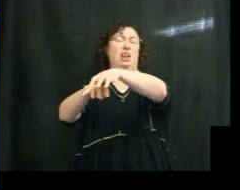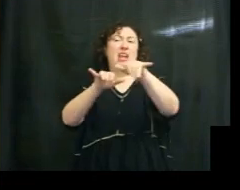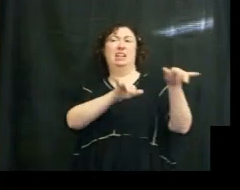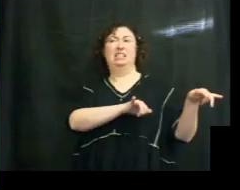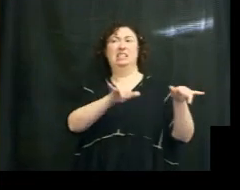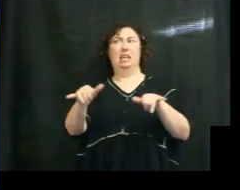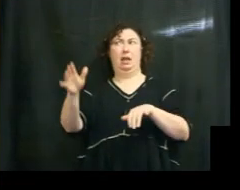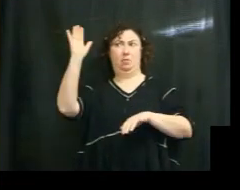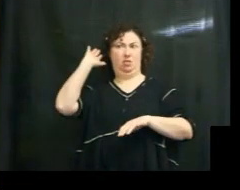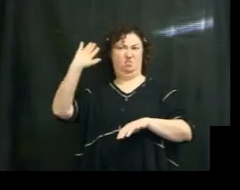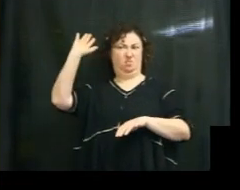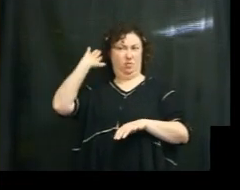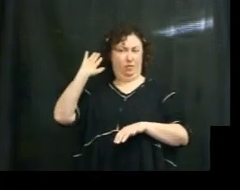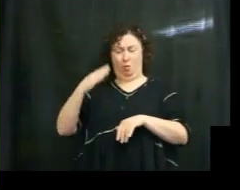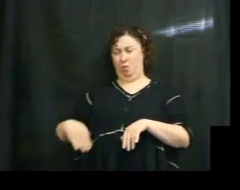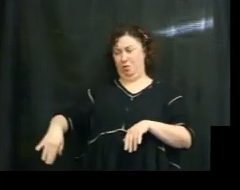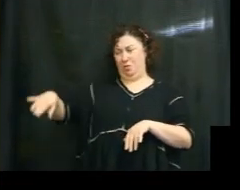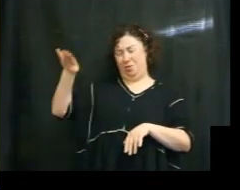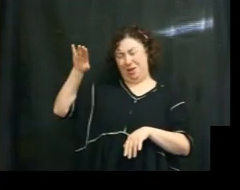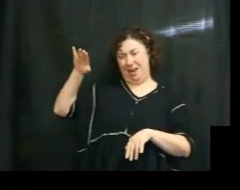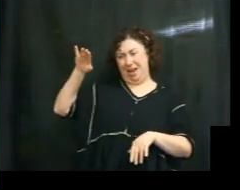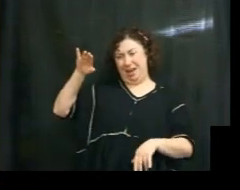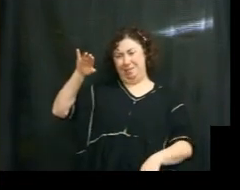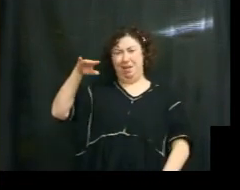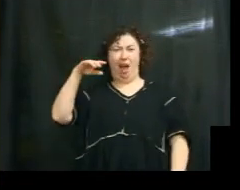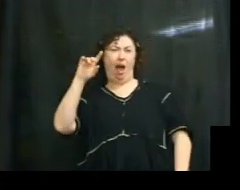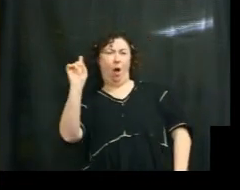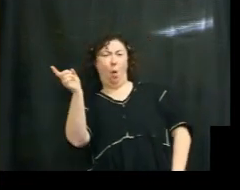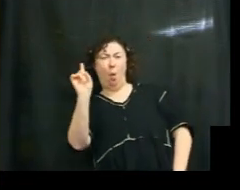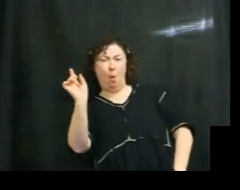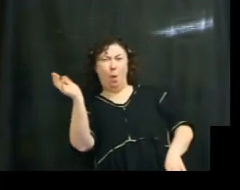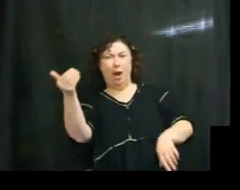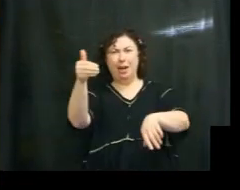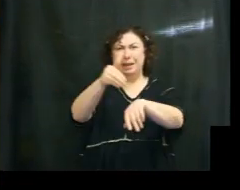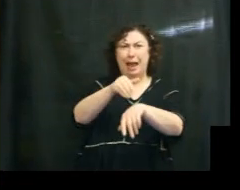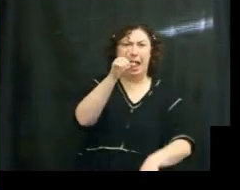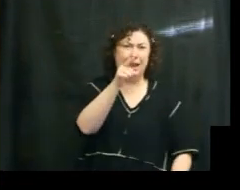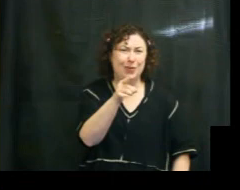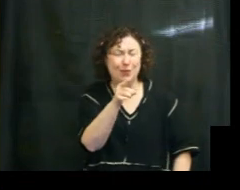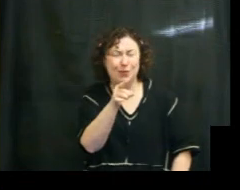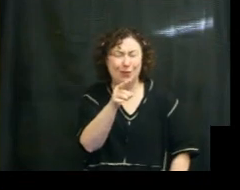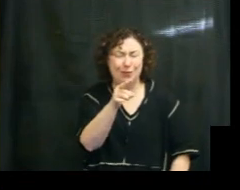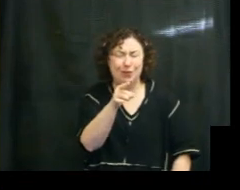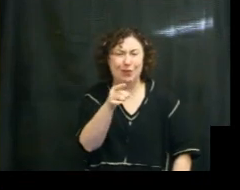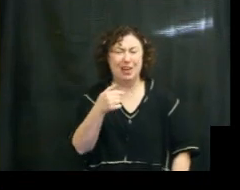friends. Where you at? Where you at? I